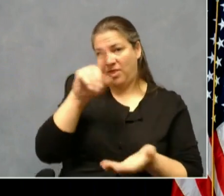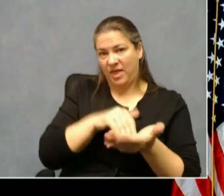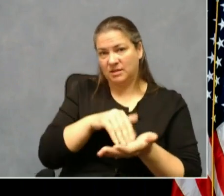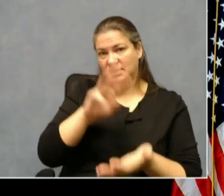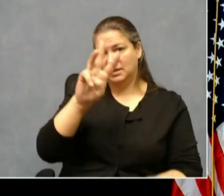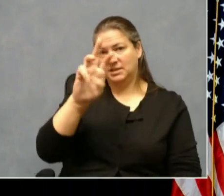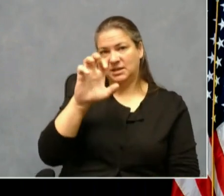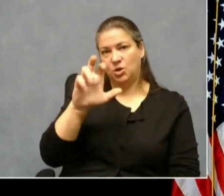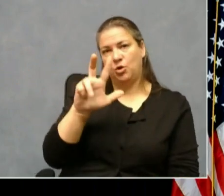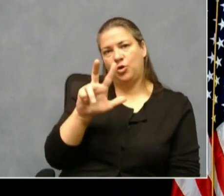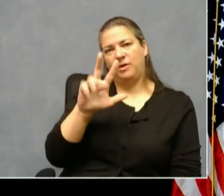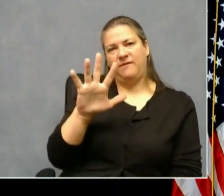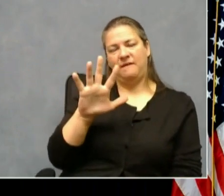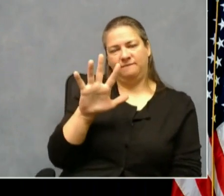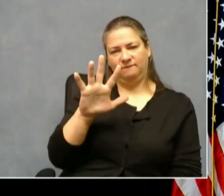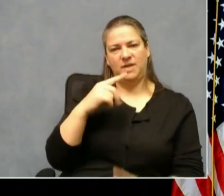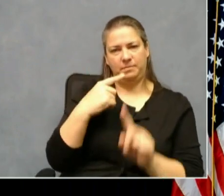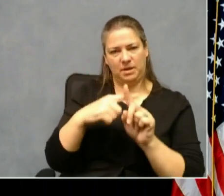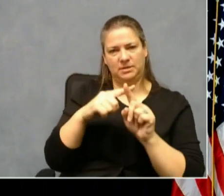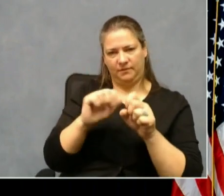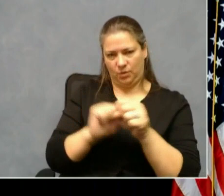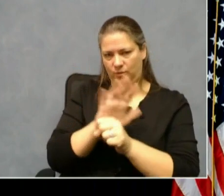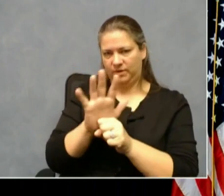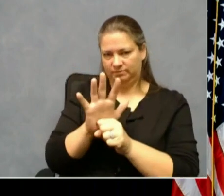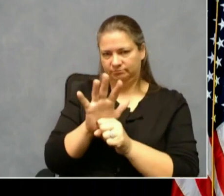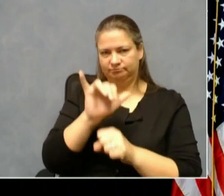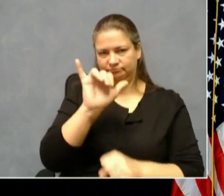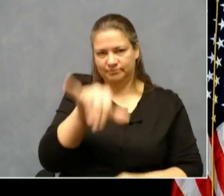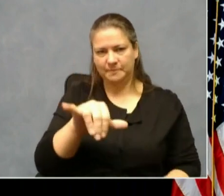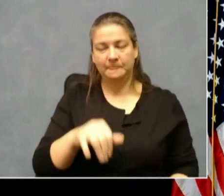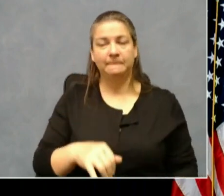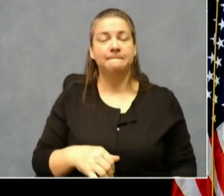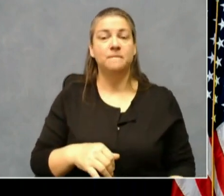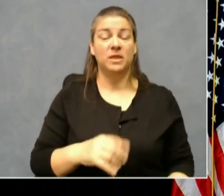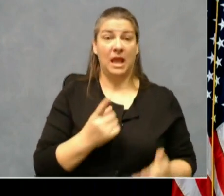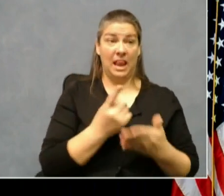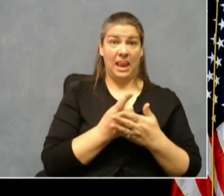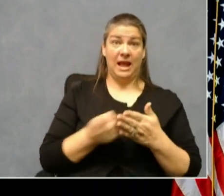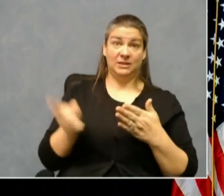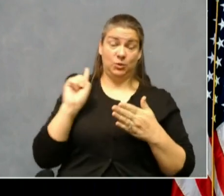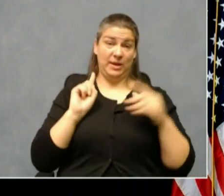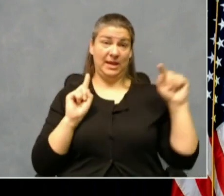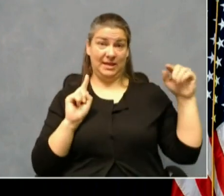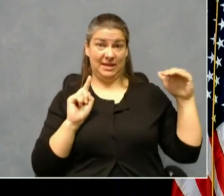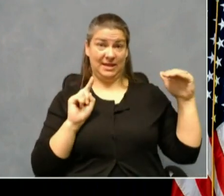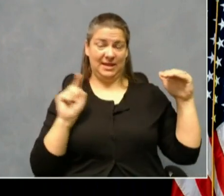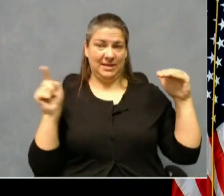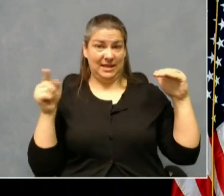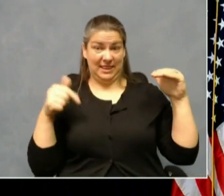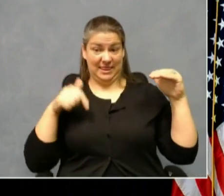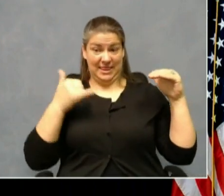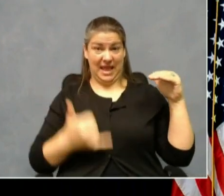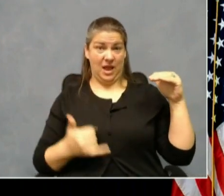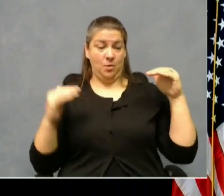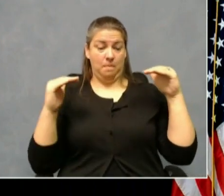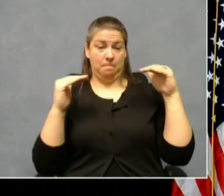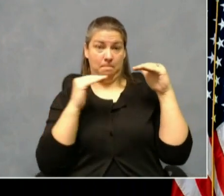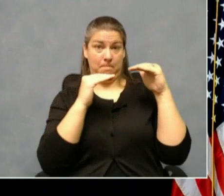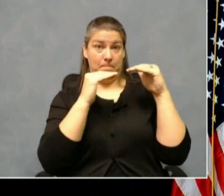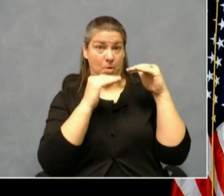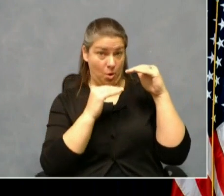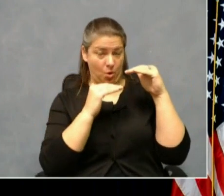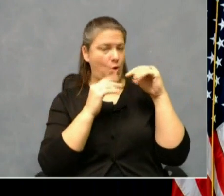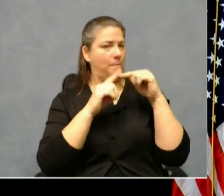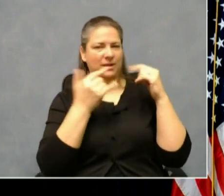1,635 cases. Now this is a little bit below last week's. It's still, I believe, in the top 10 highest cases we've seen. One thing